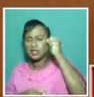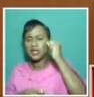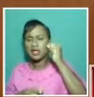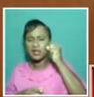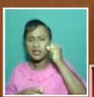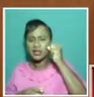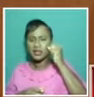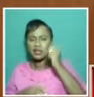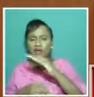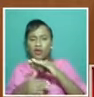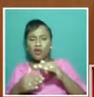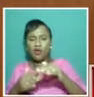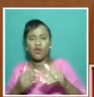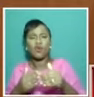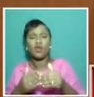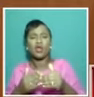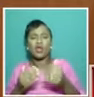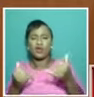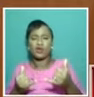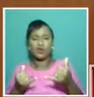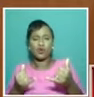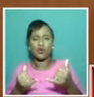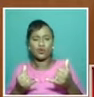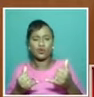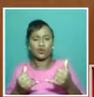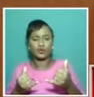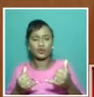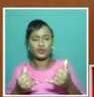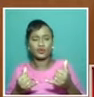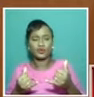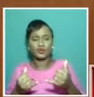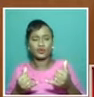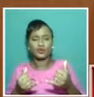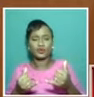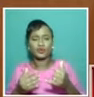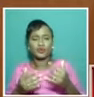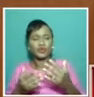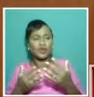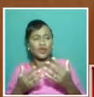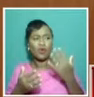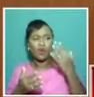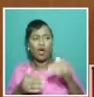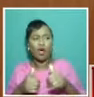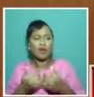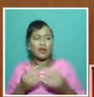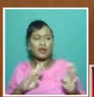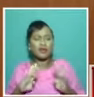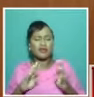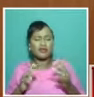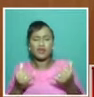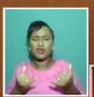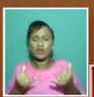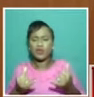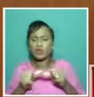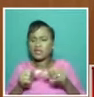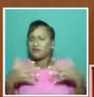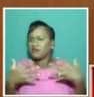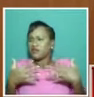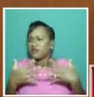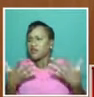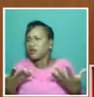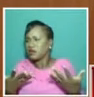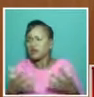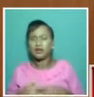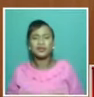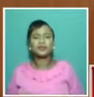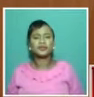causing them to actually be where it is at this stage? As you know, as a forensic traumatologist, you